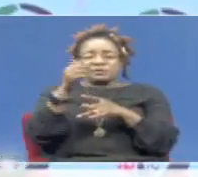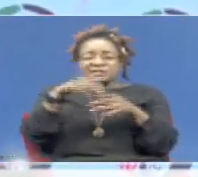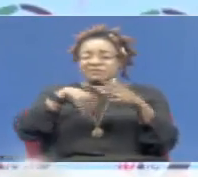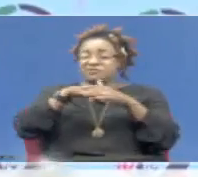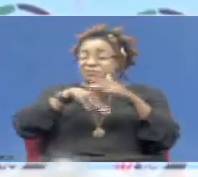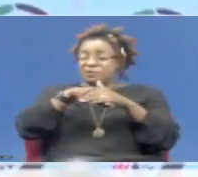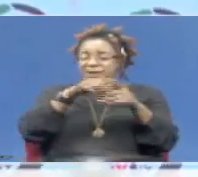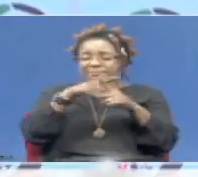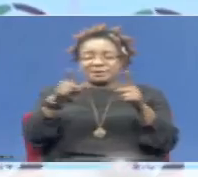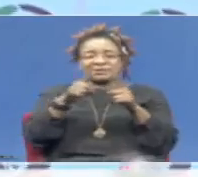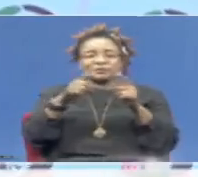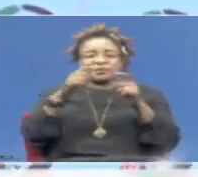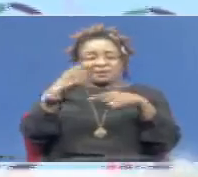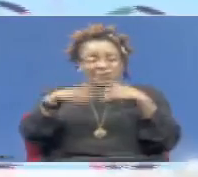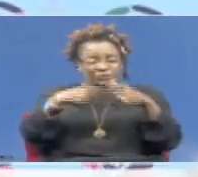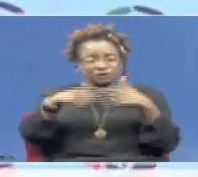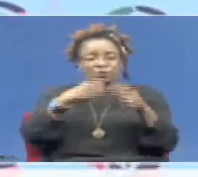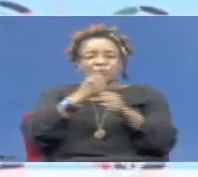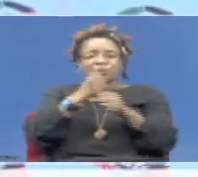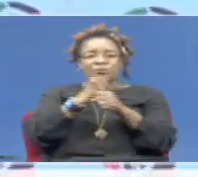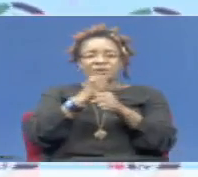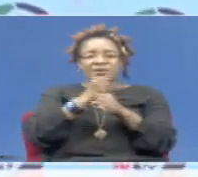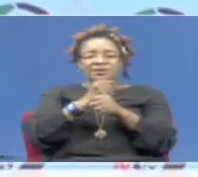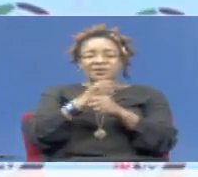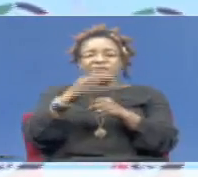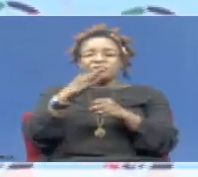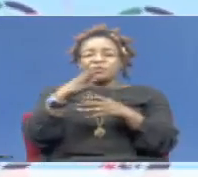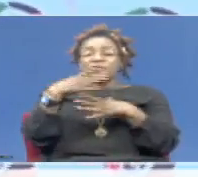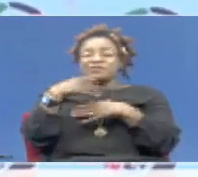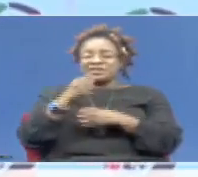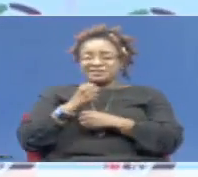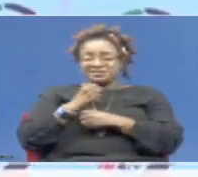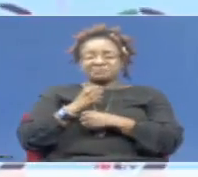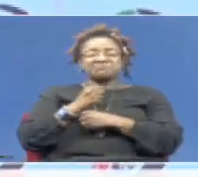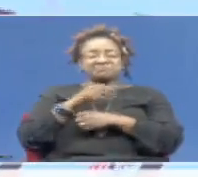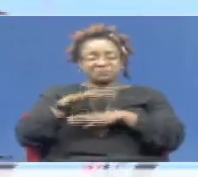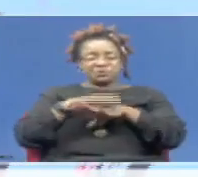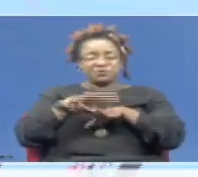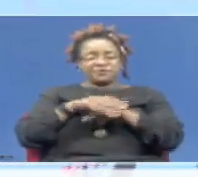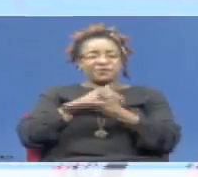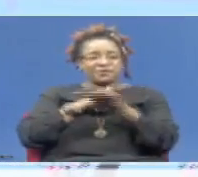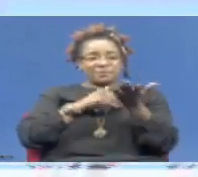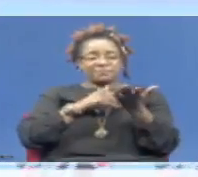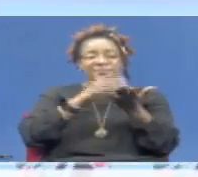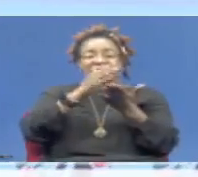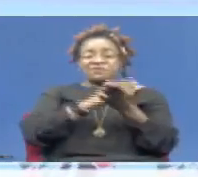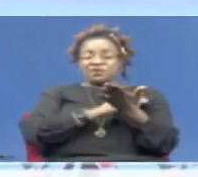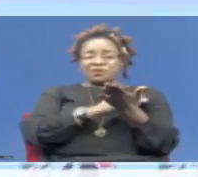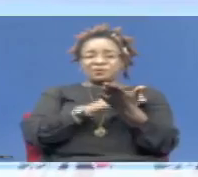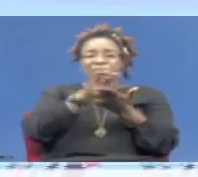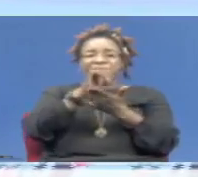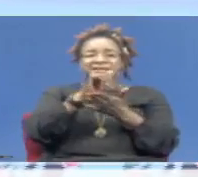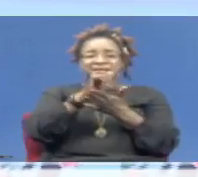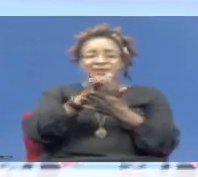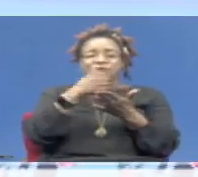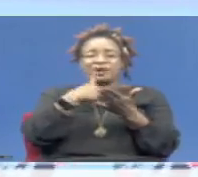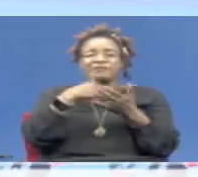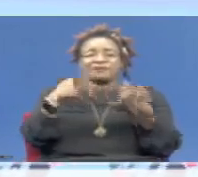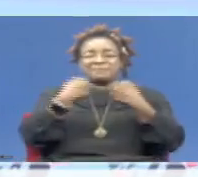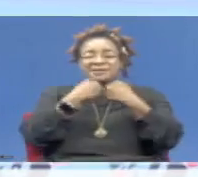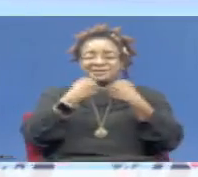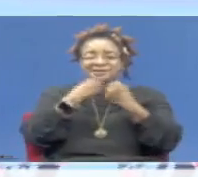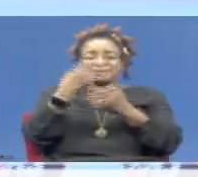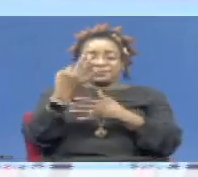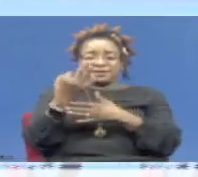But we keep working. And for the confidence, I think it's very good for them before the derby to have played three games